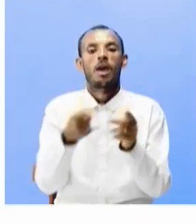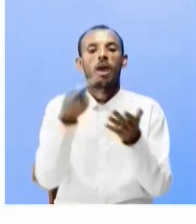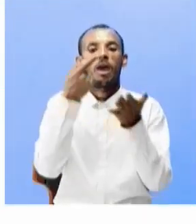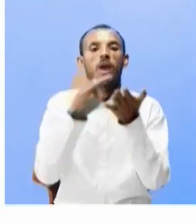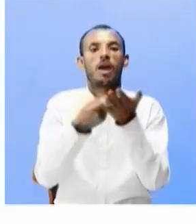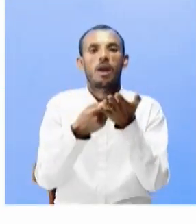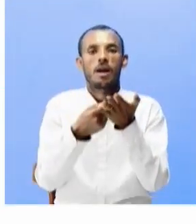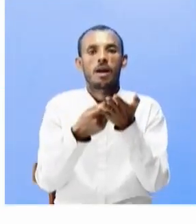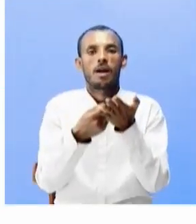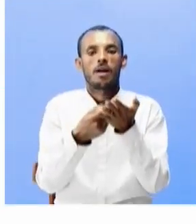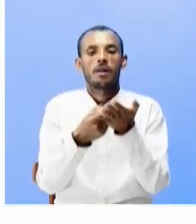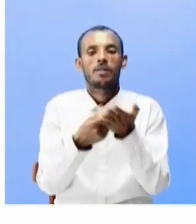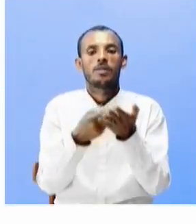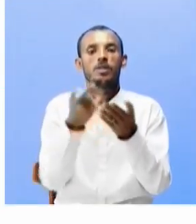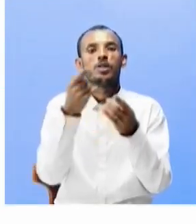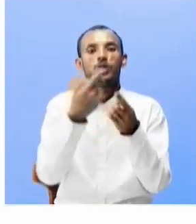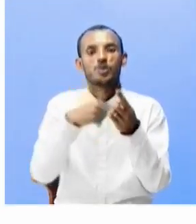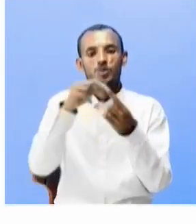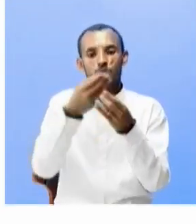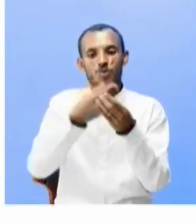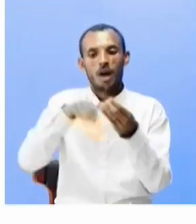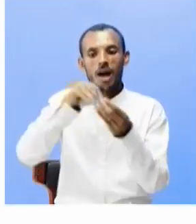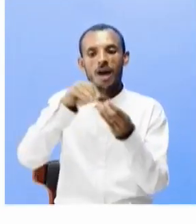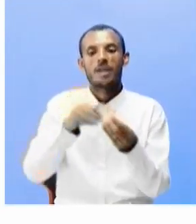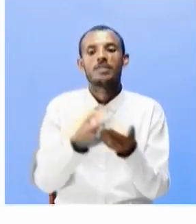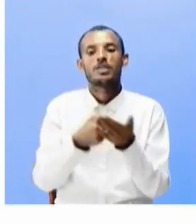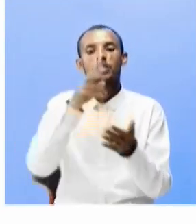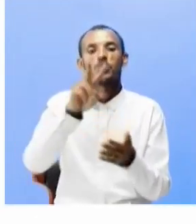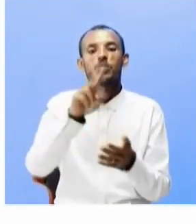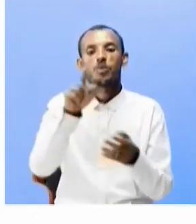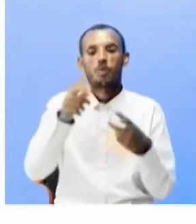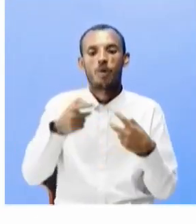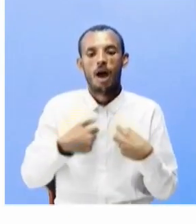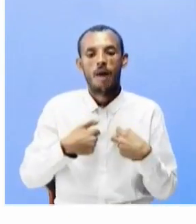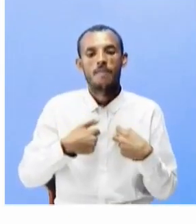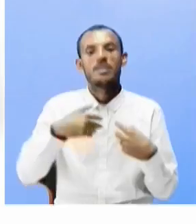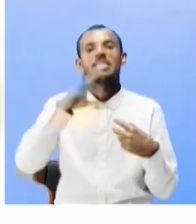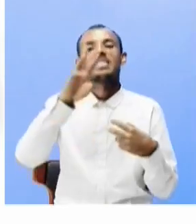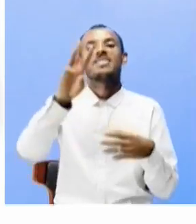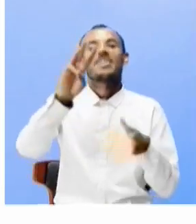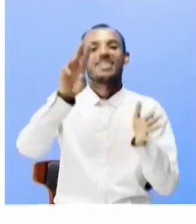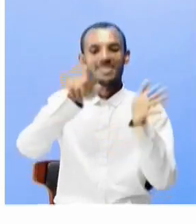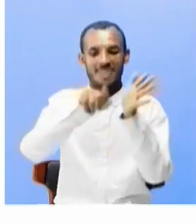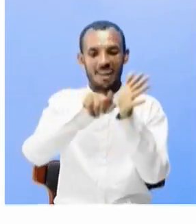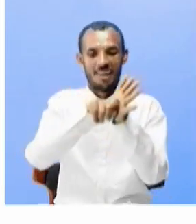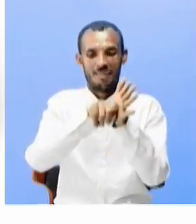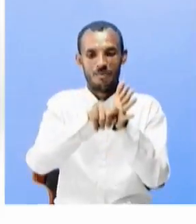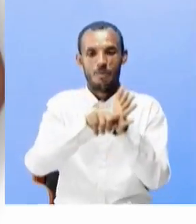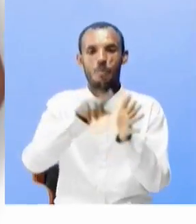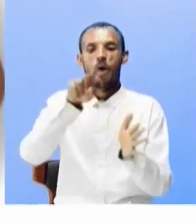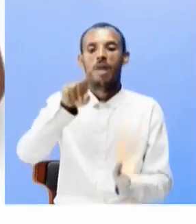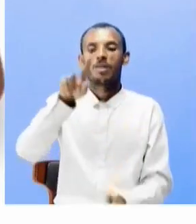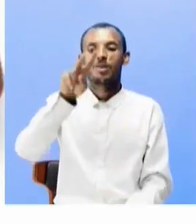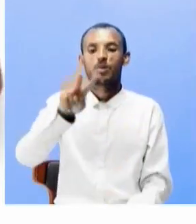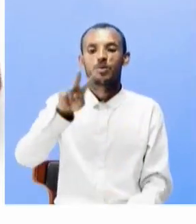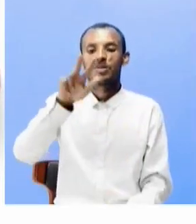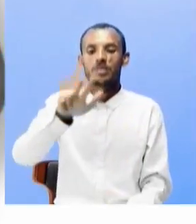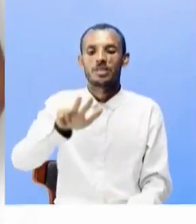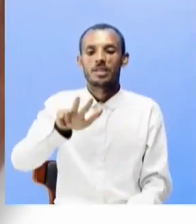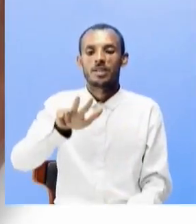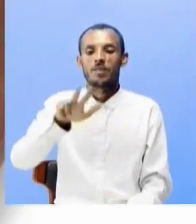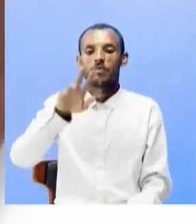here, to add these two, you have 6 negatives. 1, 2,